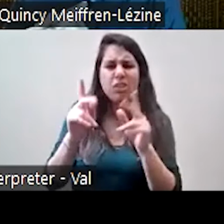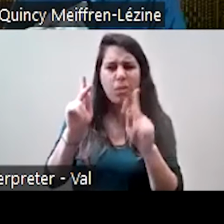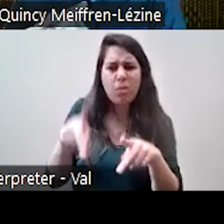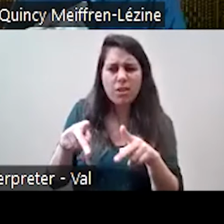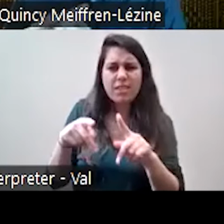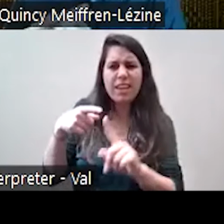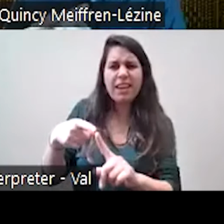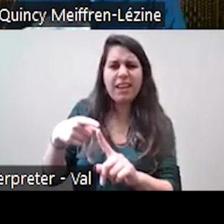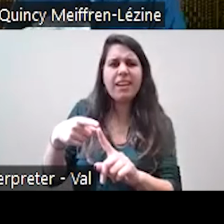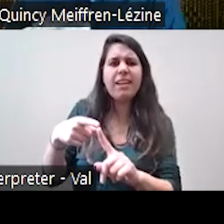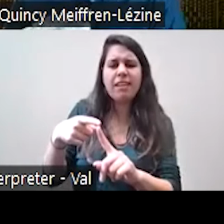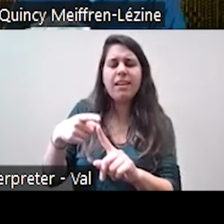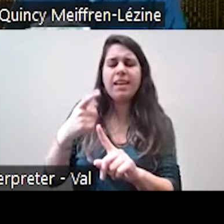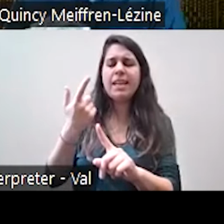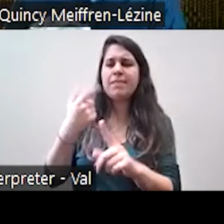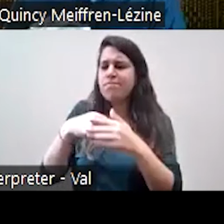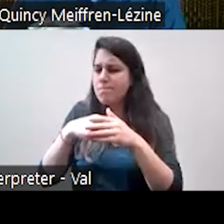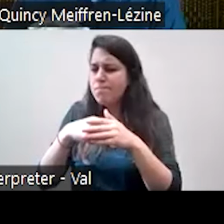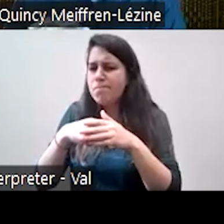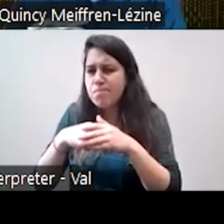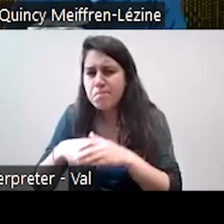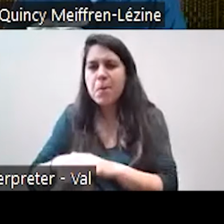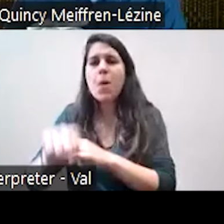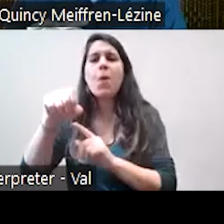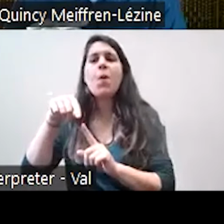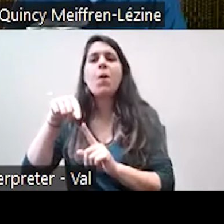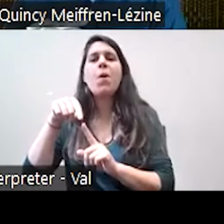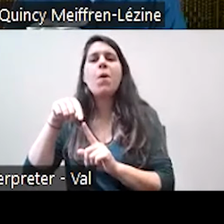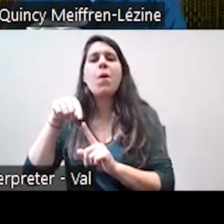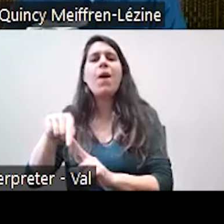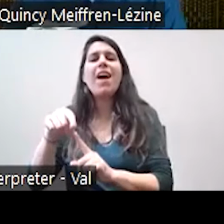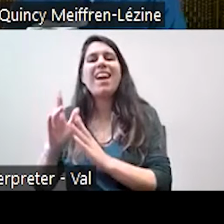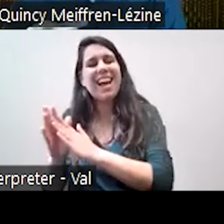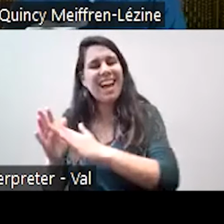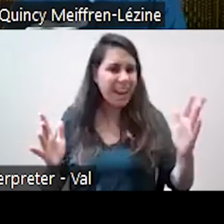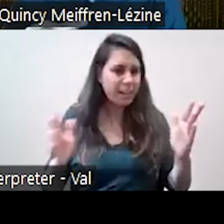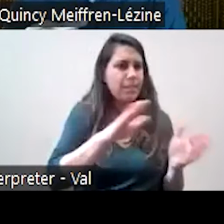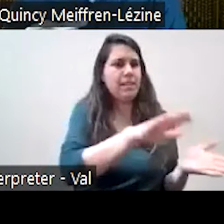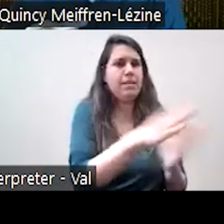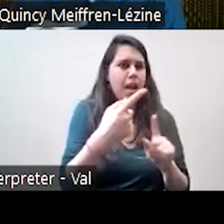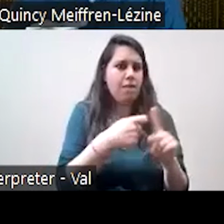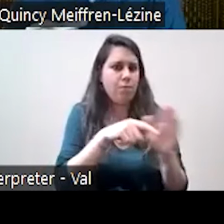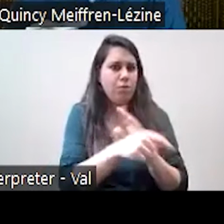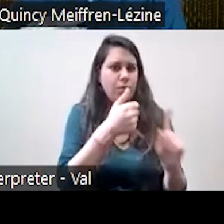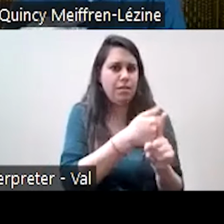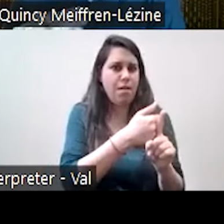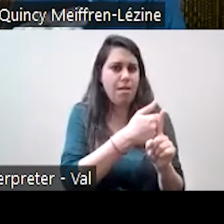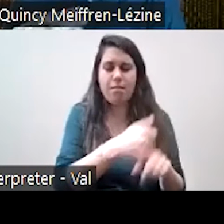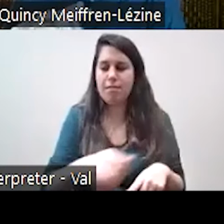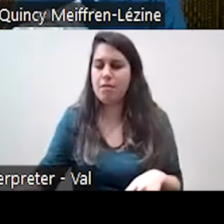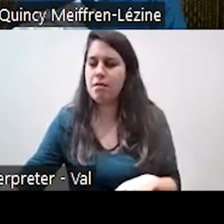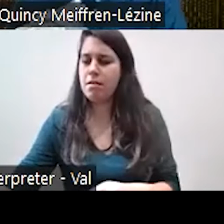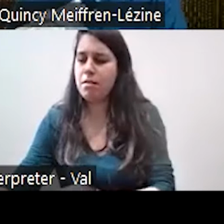where they are just born to where they have died by suicide. And I had the belief